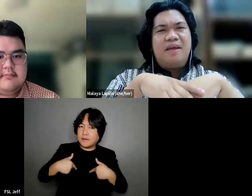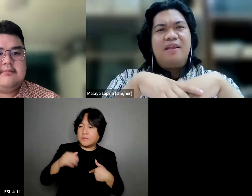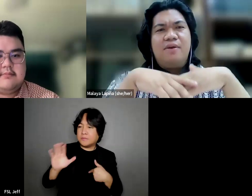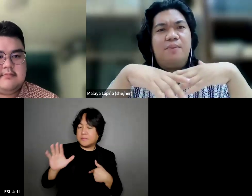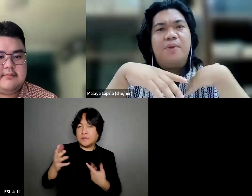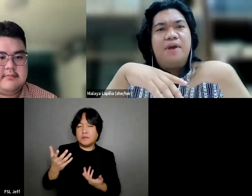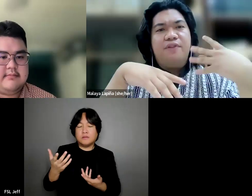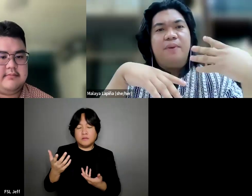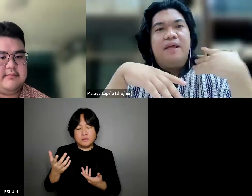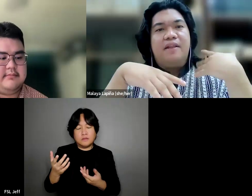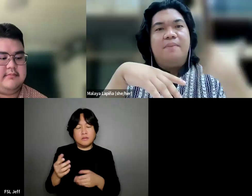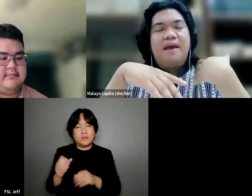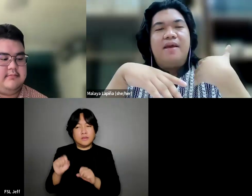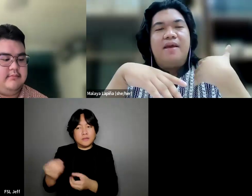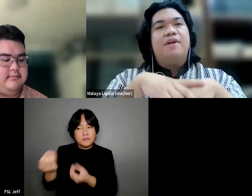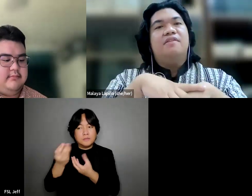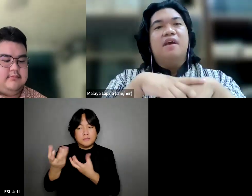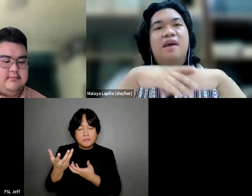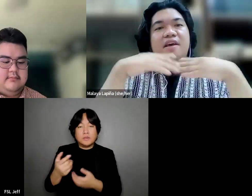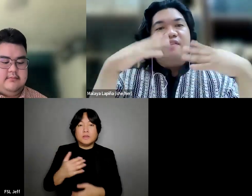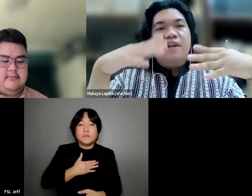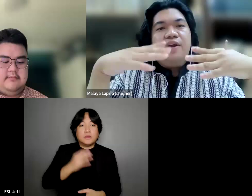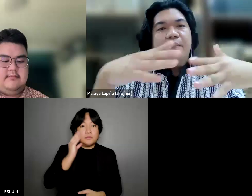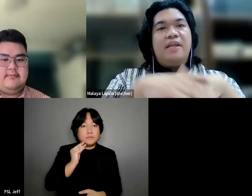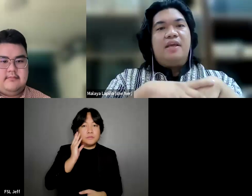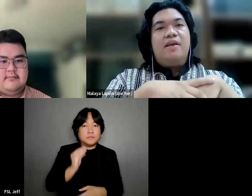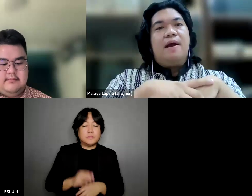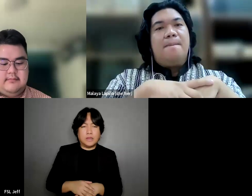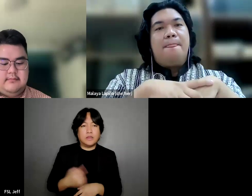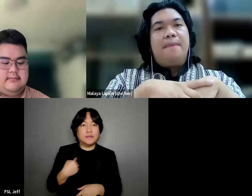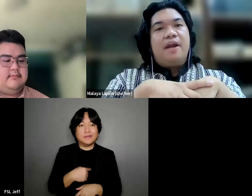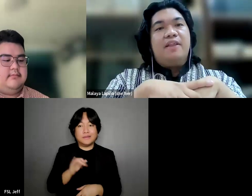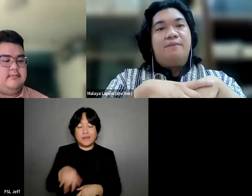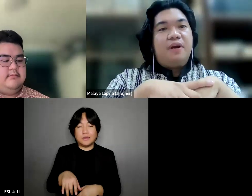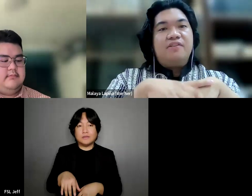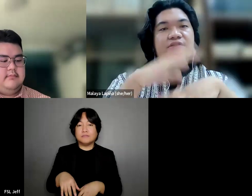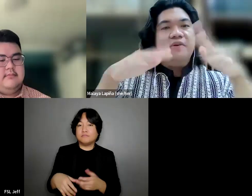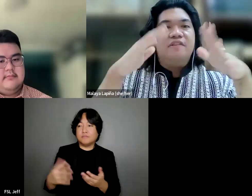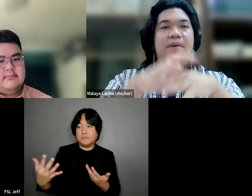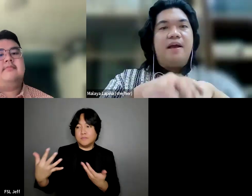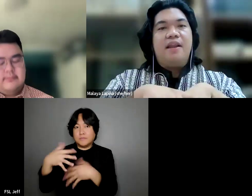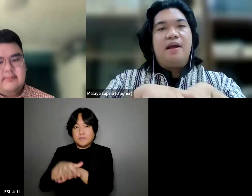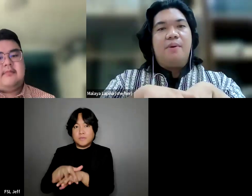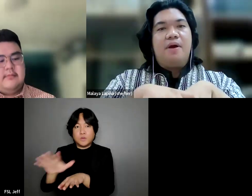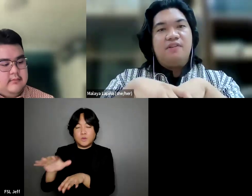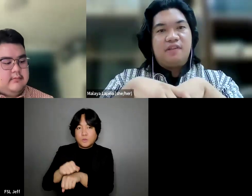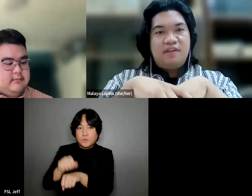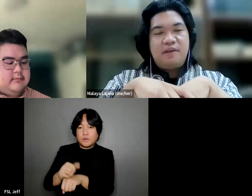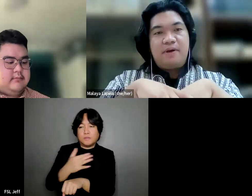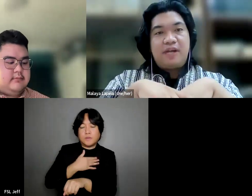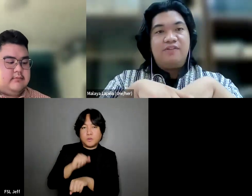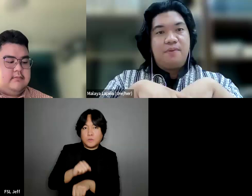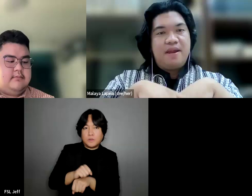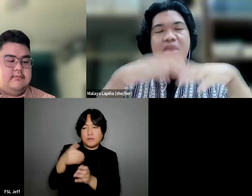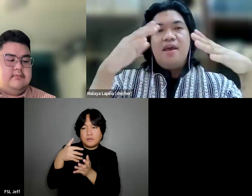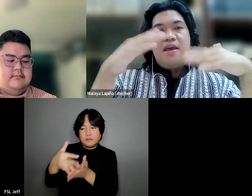nila. So I think one way of doing that, in my experience, is really incorporating creative works doon sa mga ginagawa kong studies